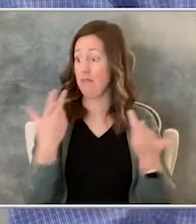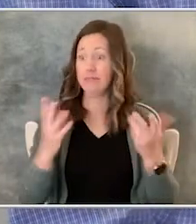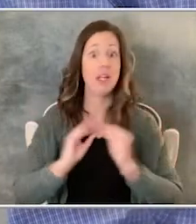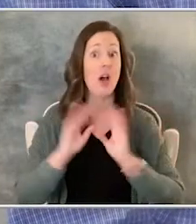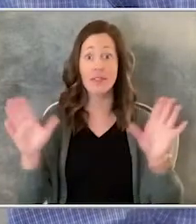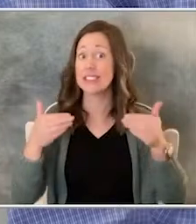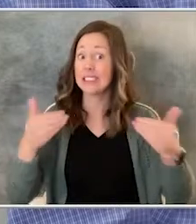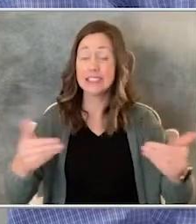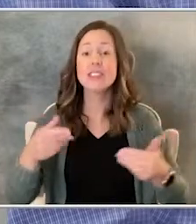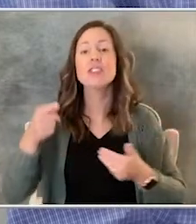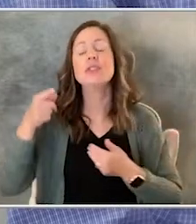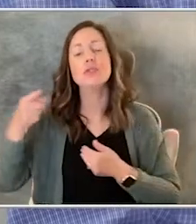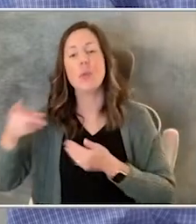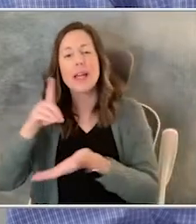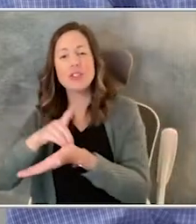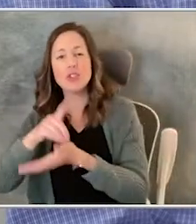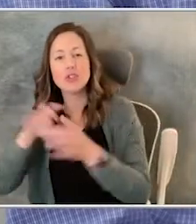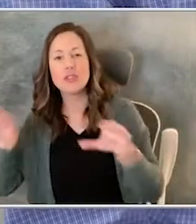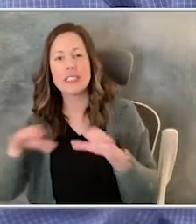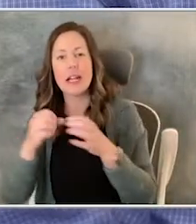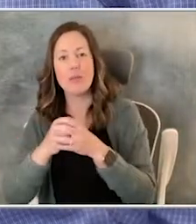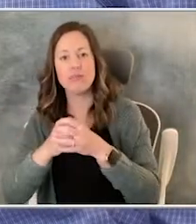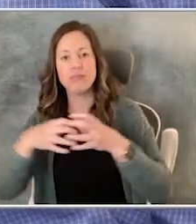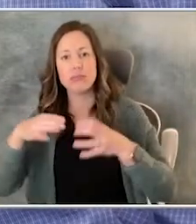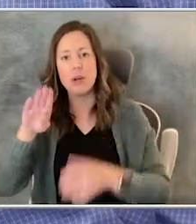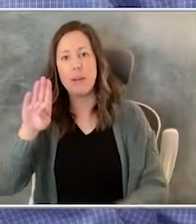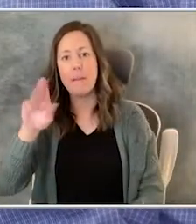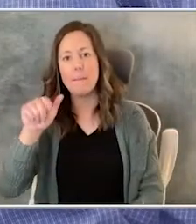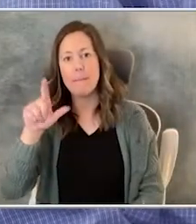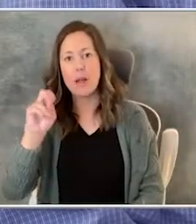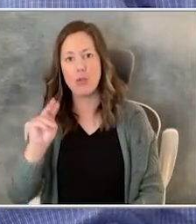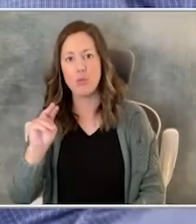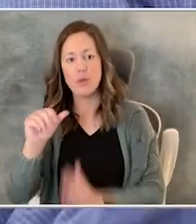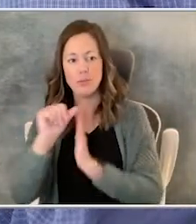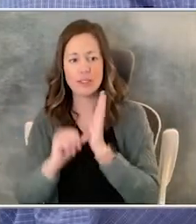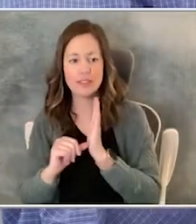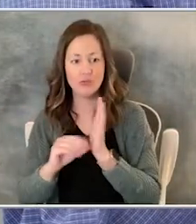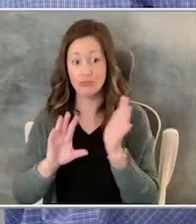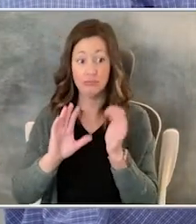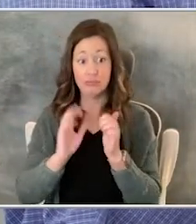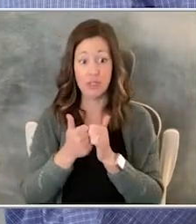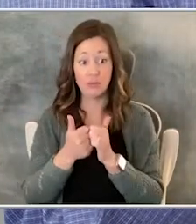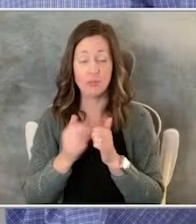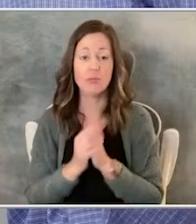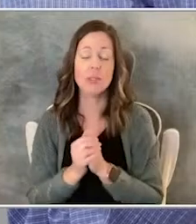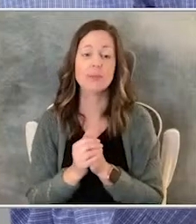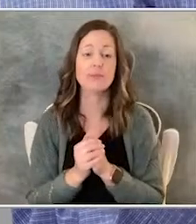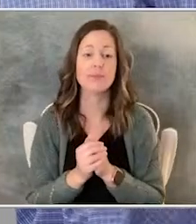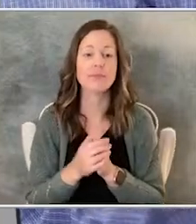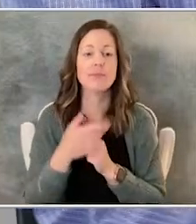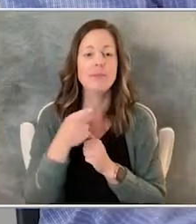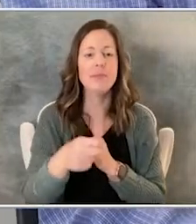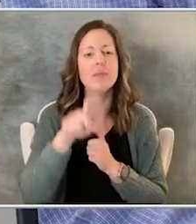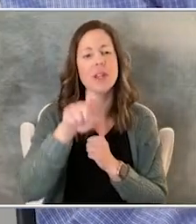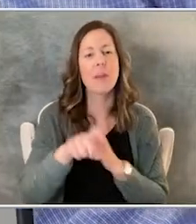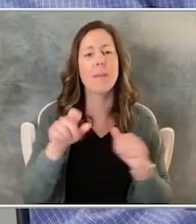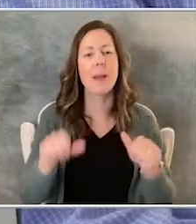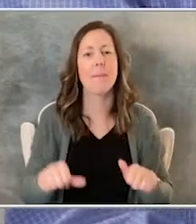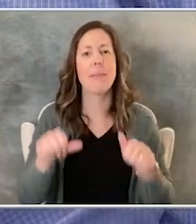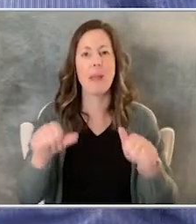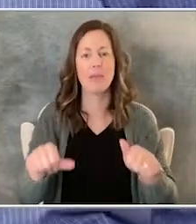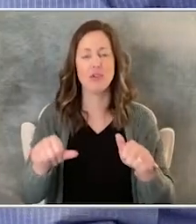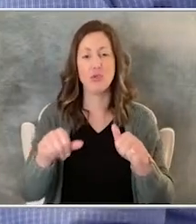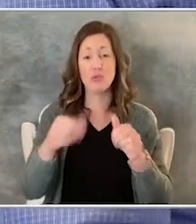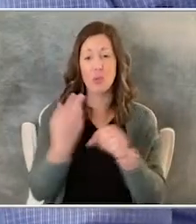had no energy. Every time I walked, I didn't realize I was having some chest pain because it